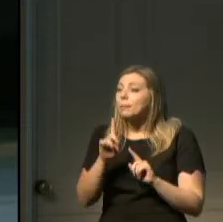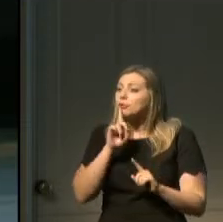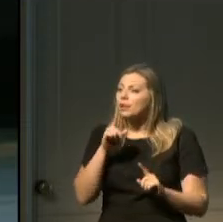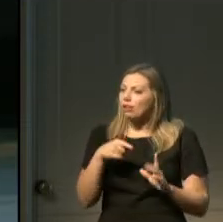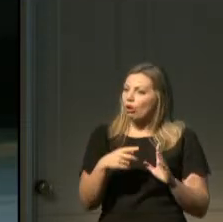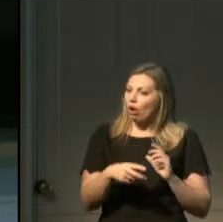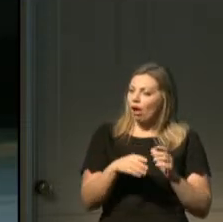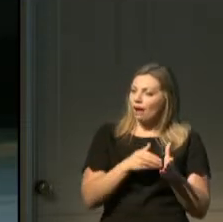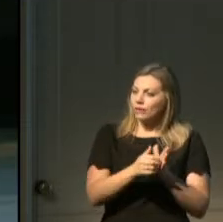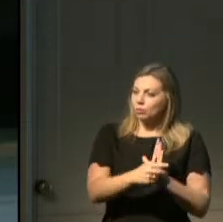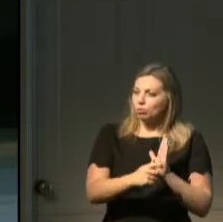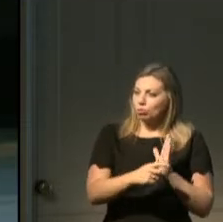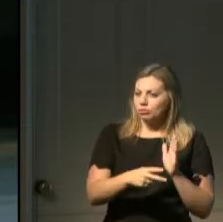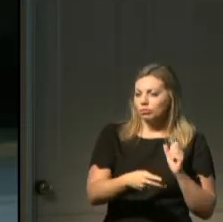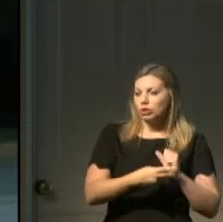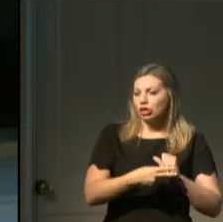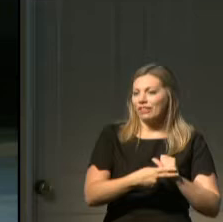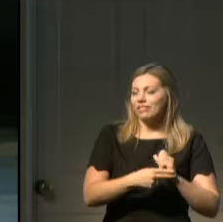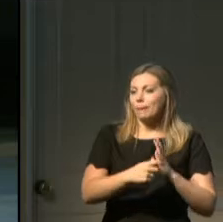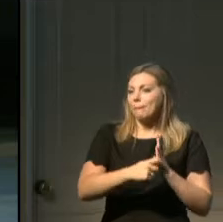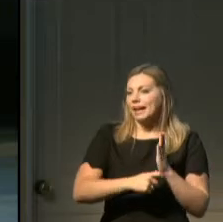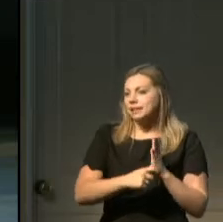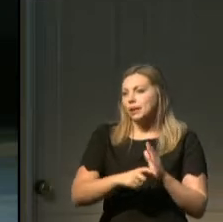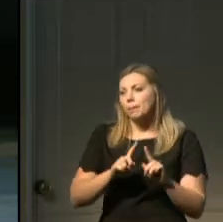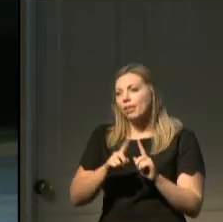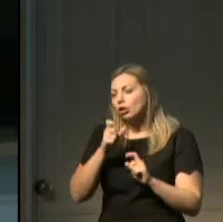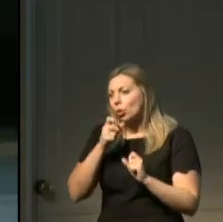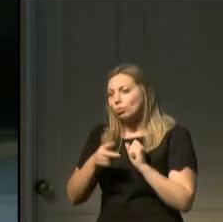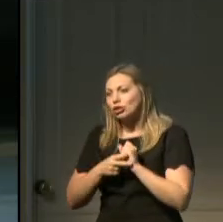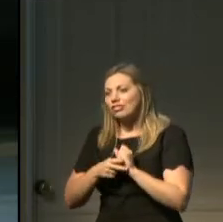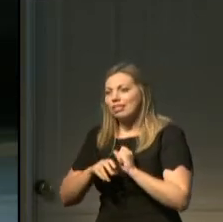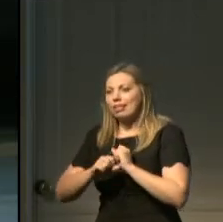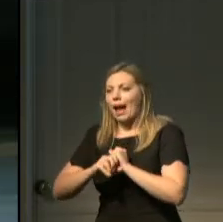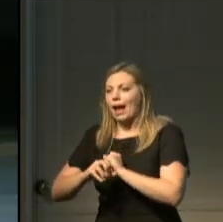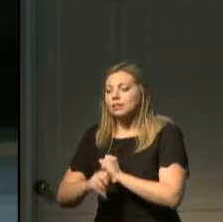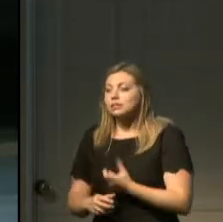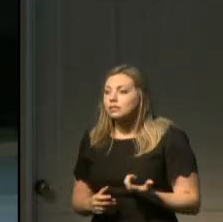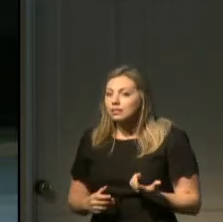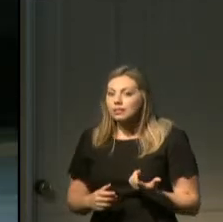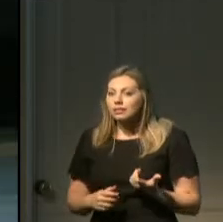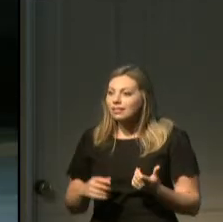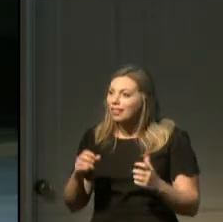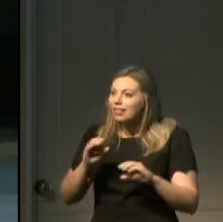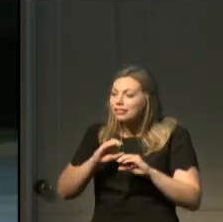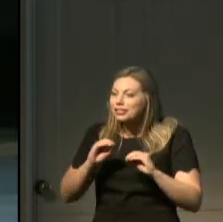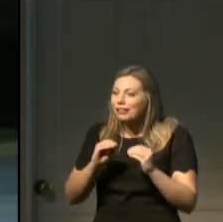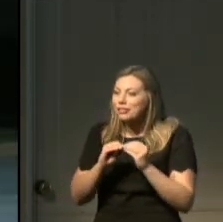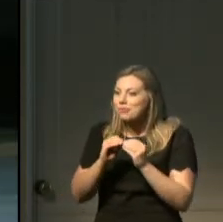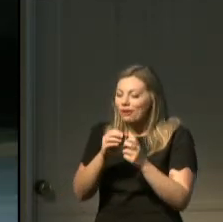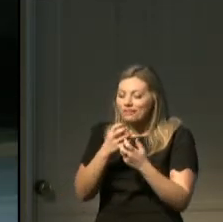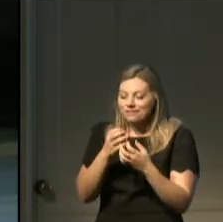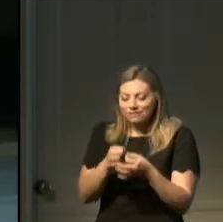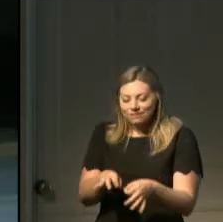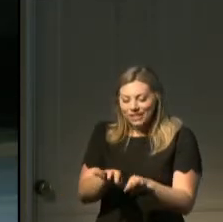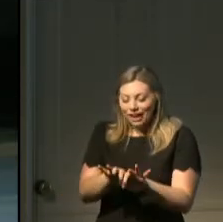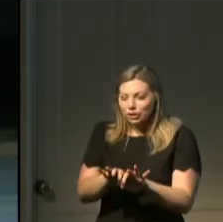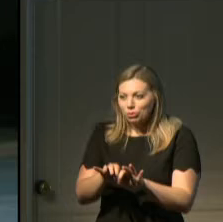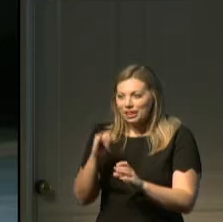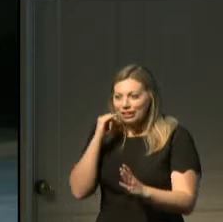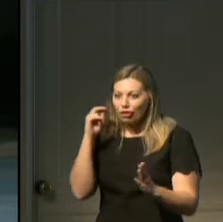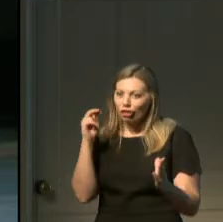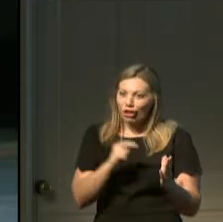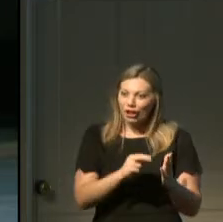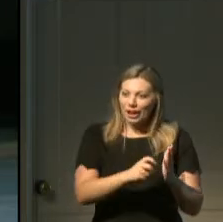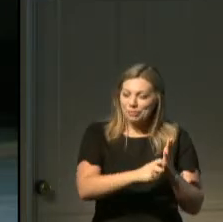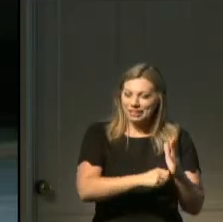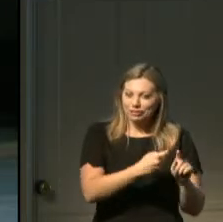they don't preserve the ads. And the ads, there's nothing more valuable as you look through a magazine from